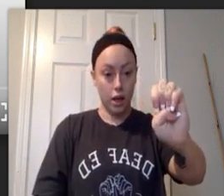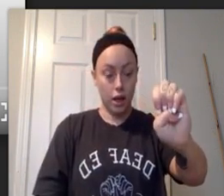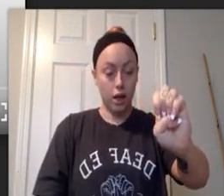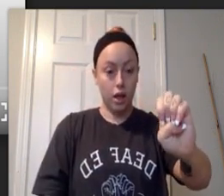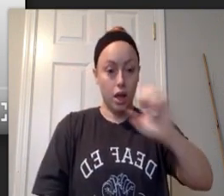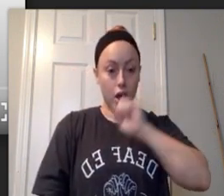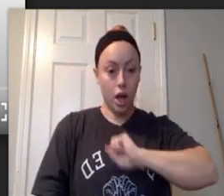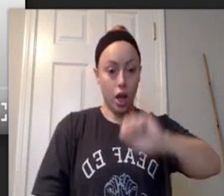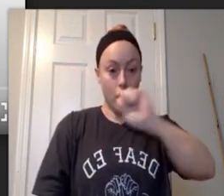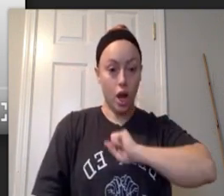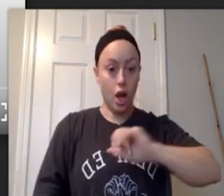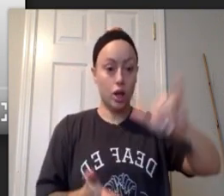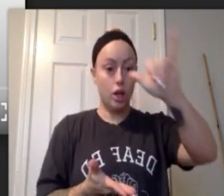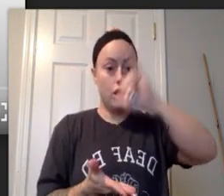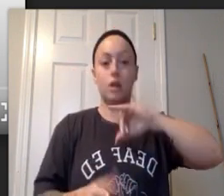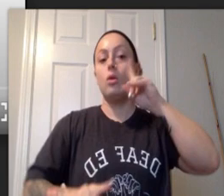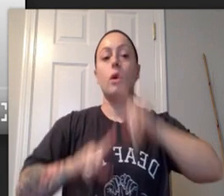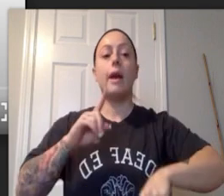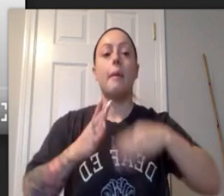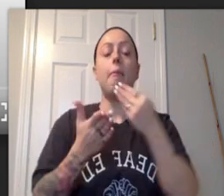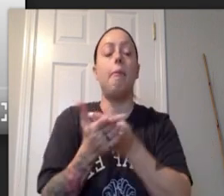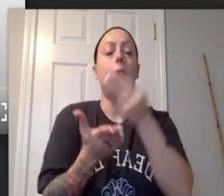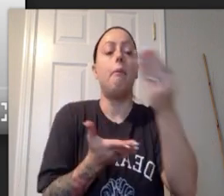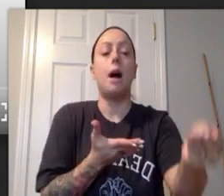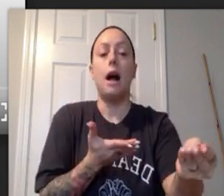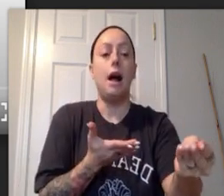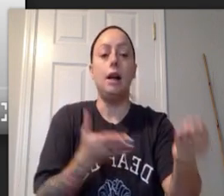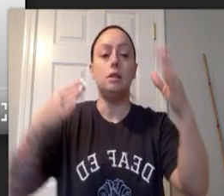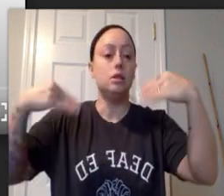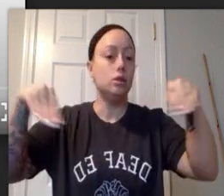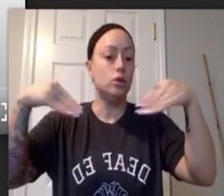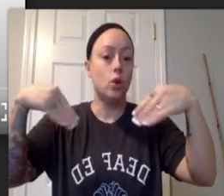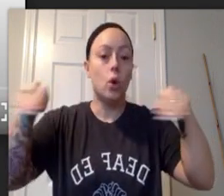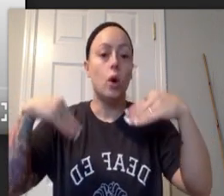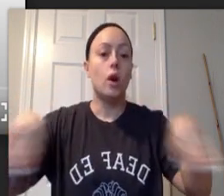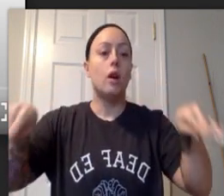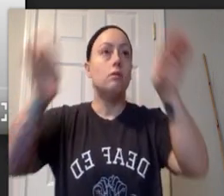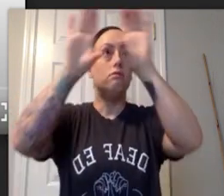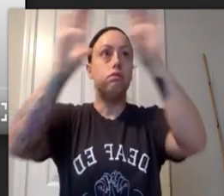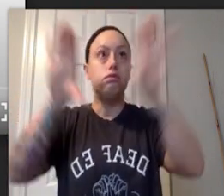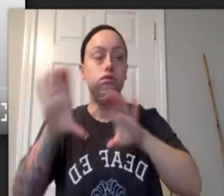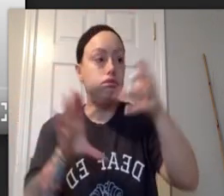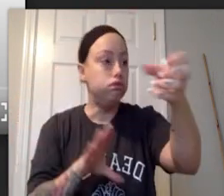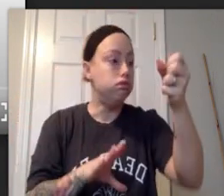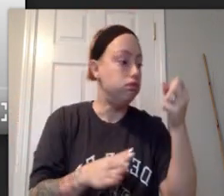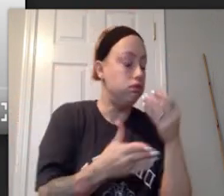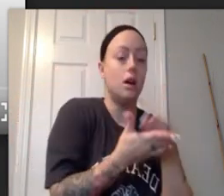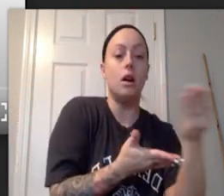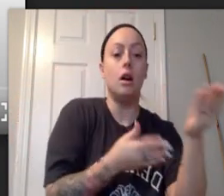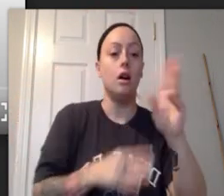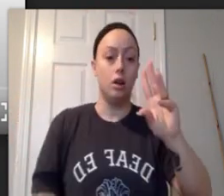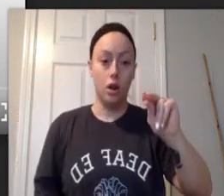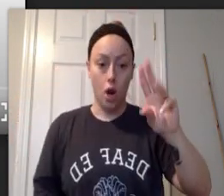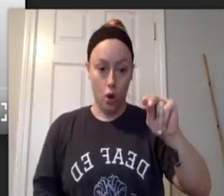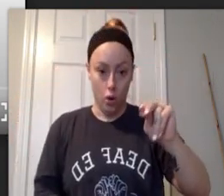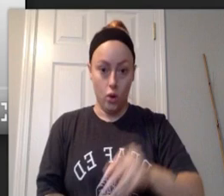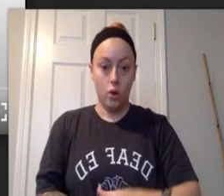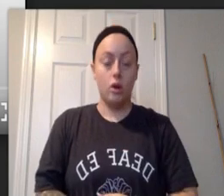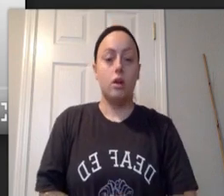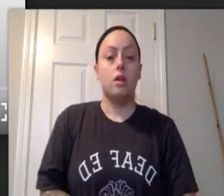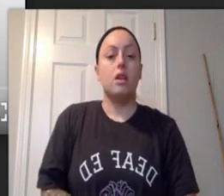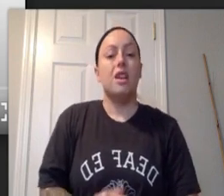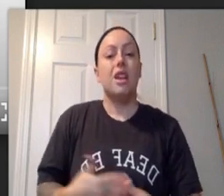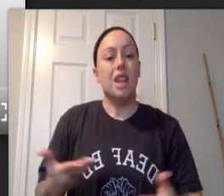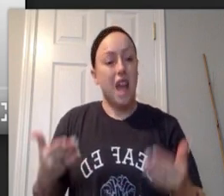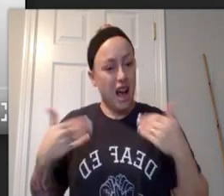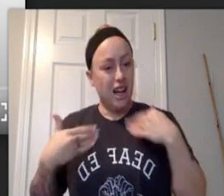can't just buy over the counter, right? So usually, excuse me, there are over the counter sedative-ish